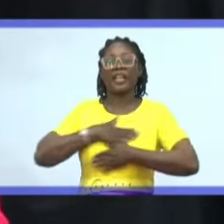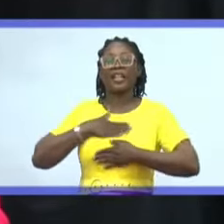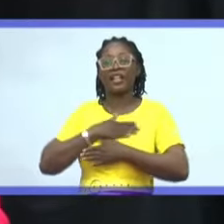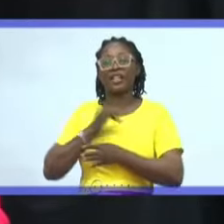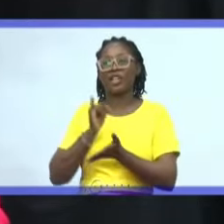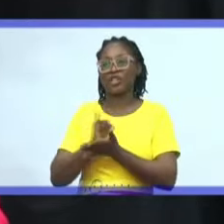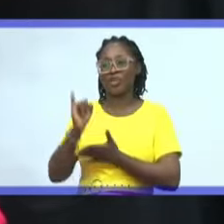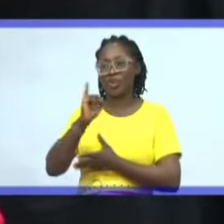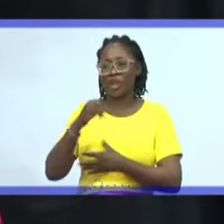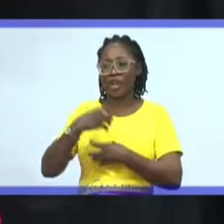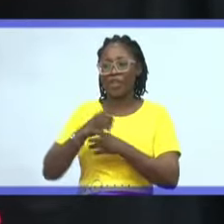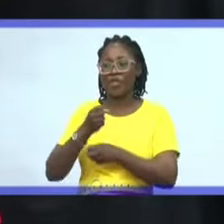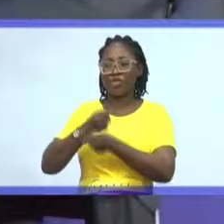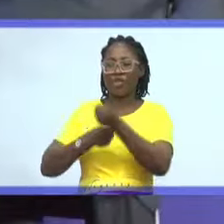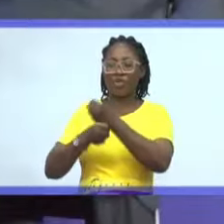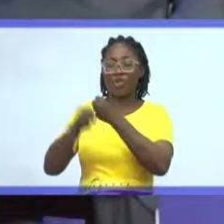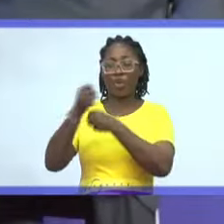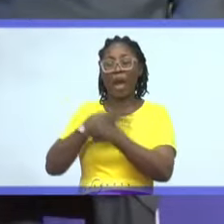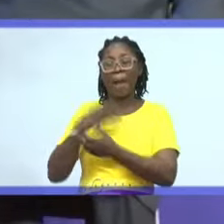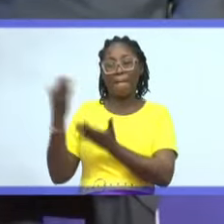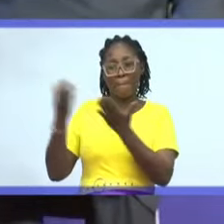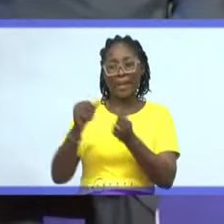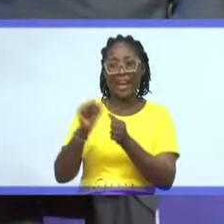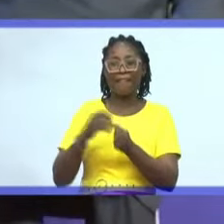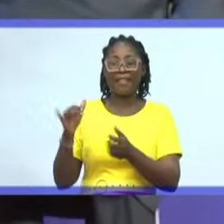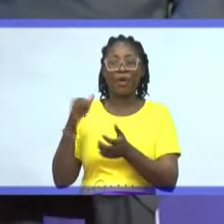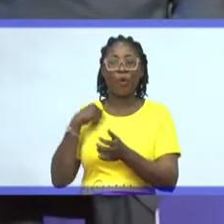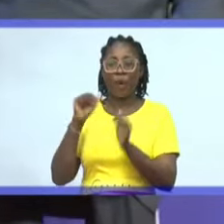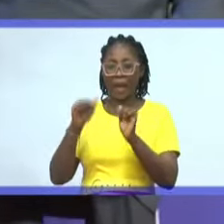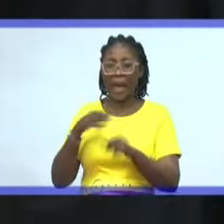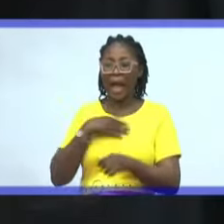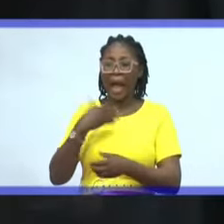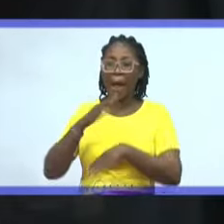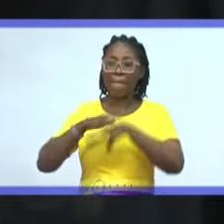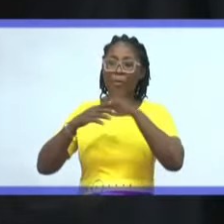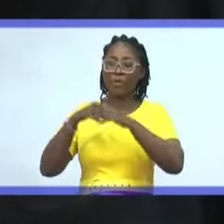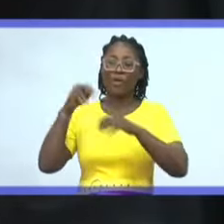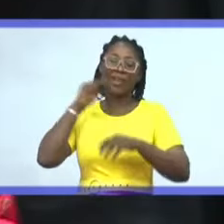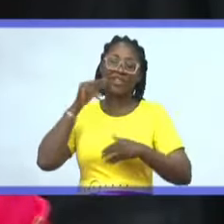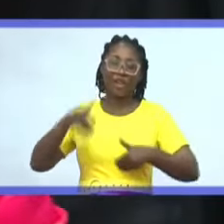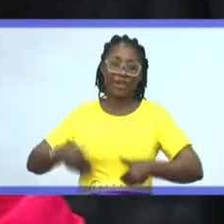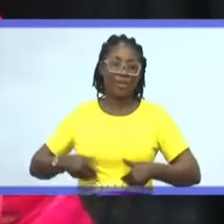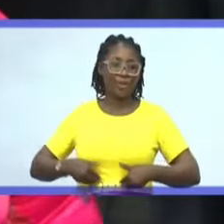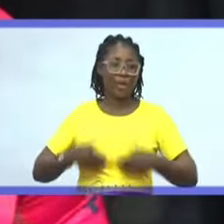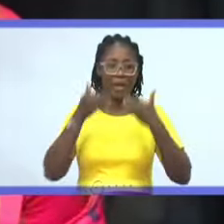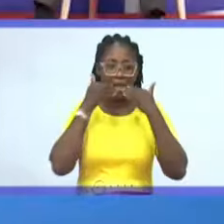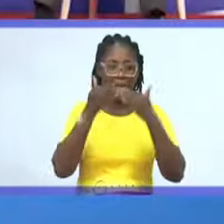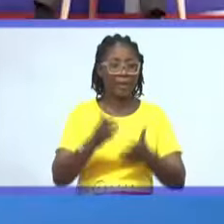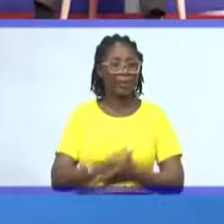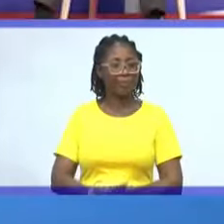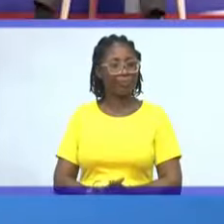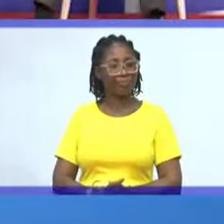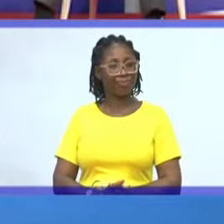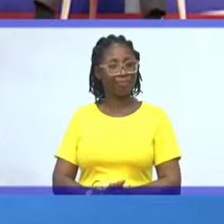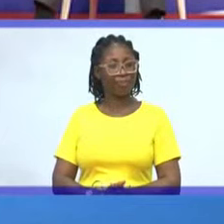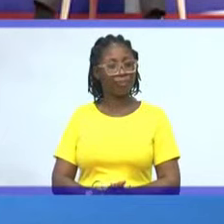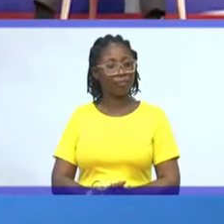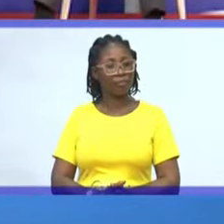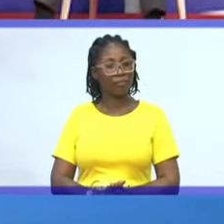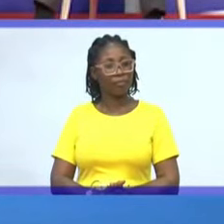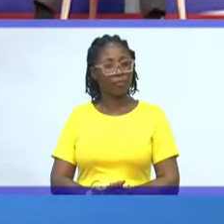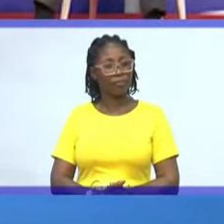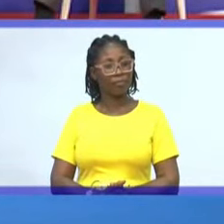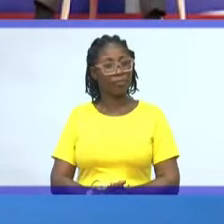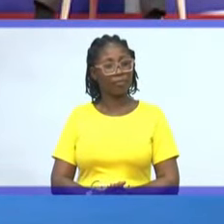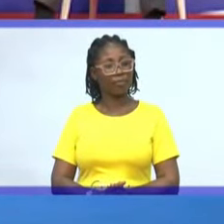structure, and bring in everything we can and build Nigerian youths? Thank you. Thank you so much. That's a very double barrier